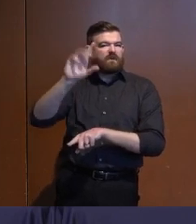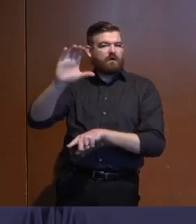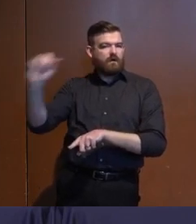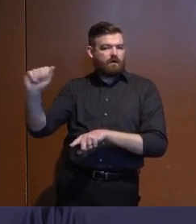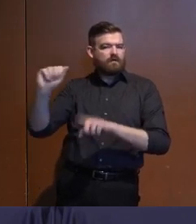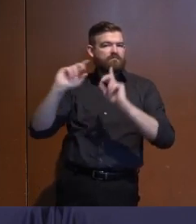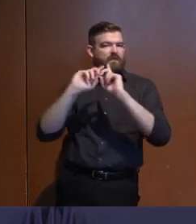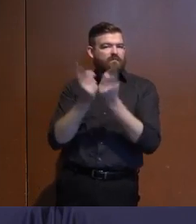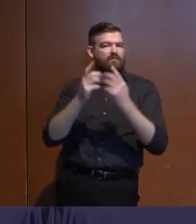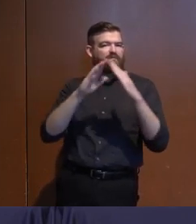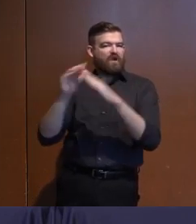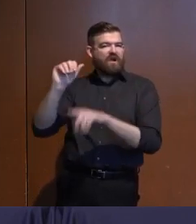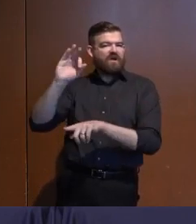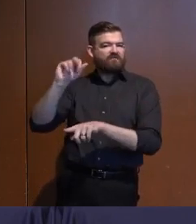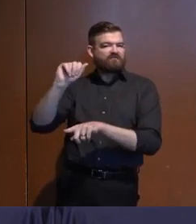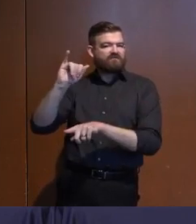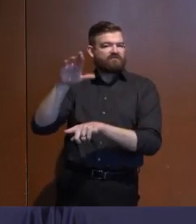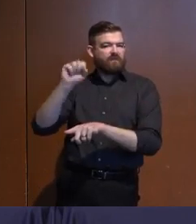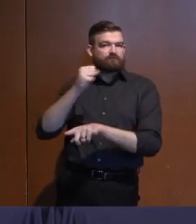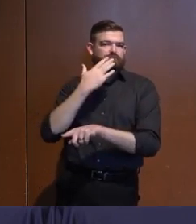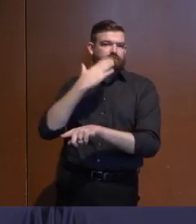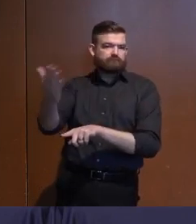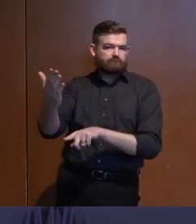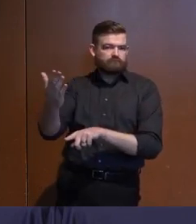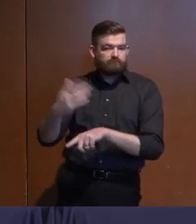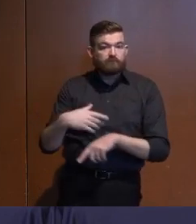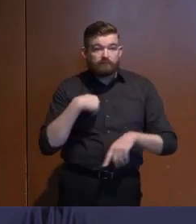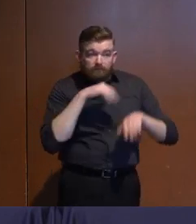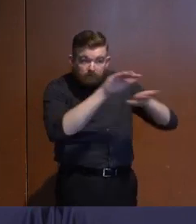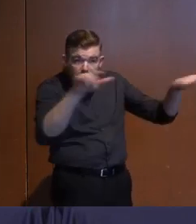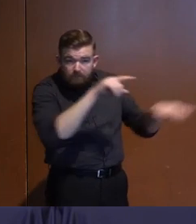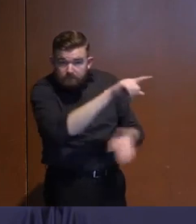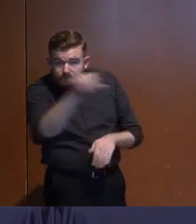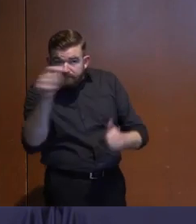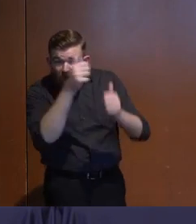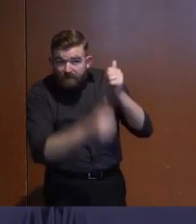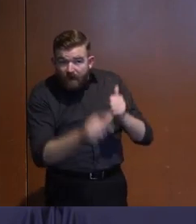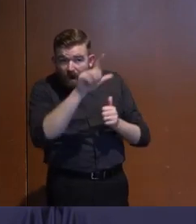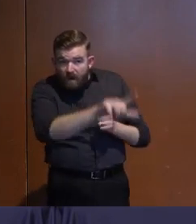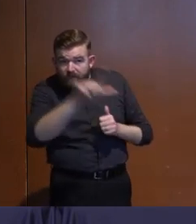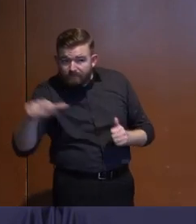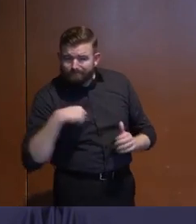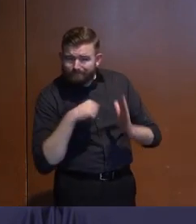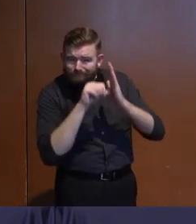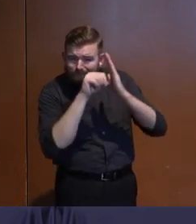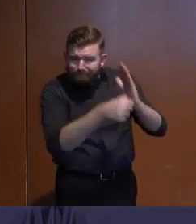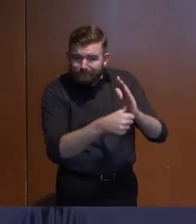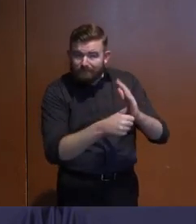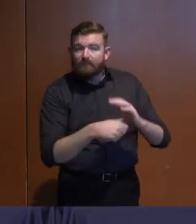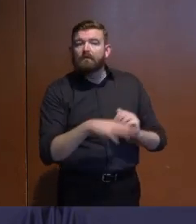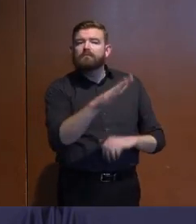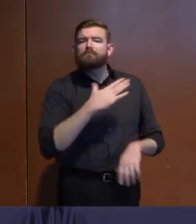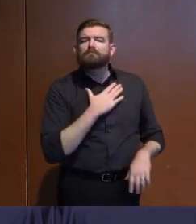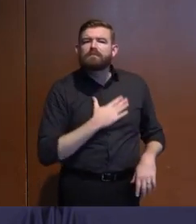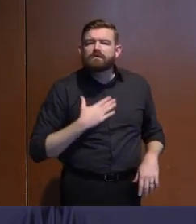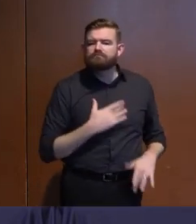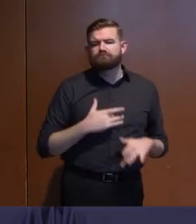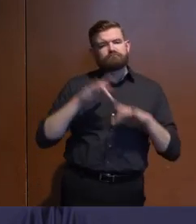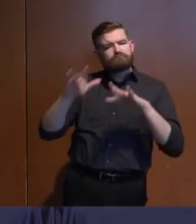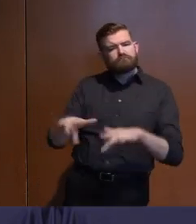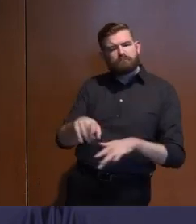To every landlord, I cannot stress this enough. Now is a time to show some compassion and to work with your